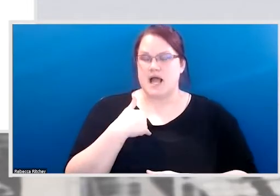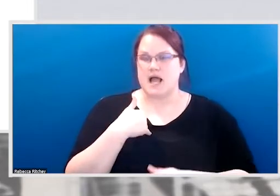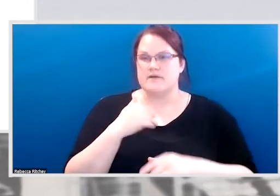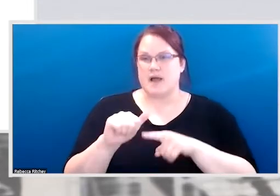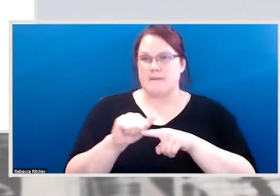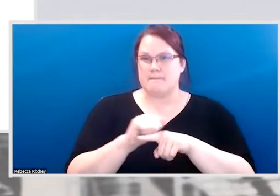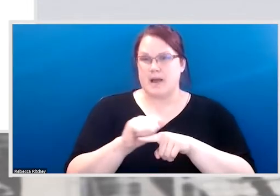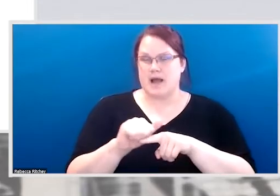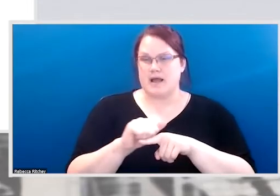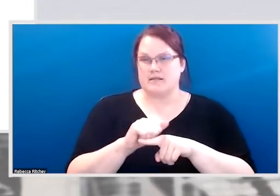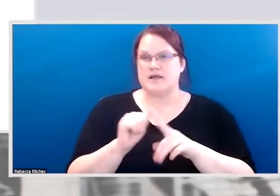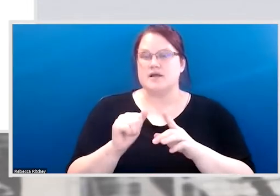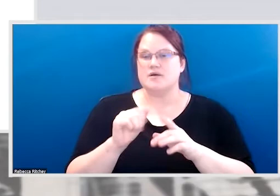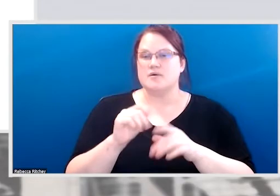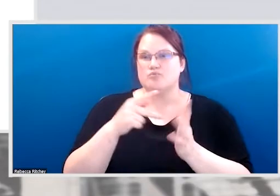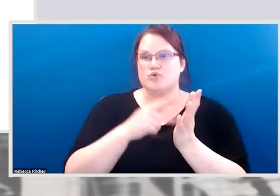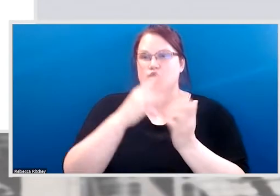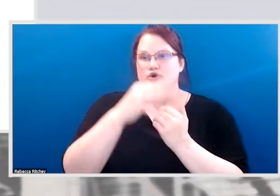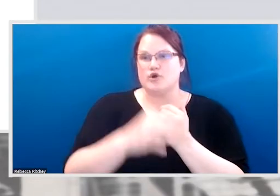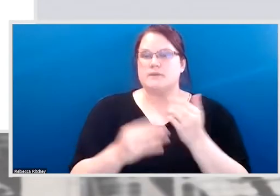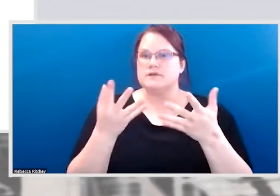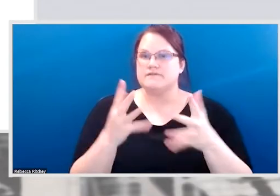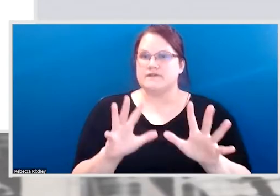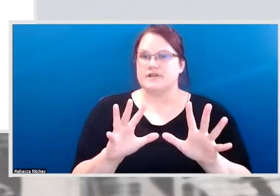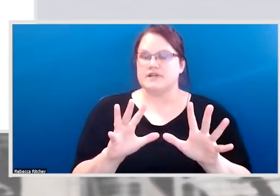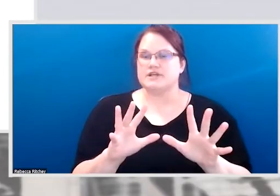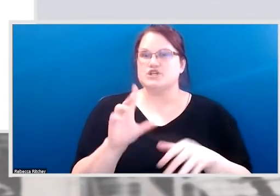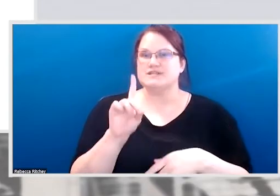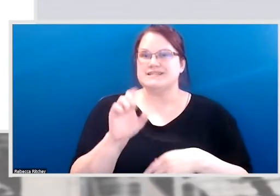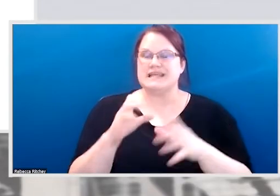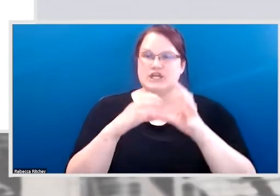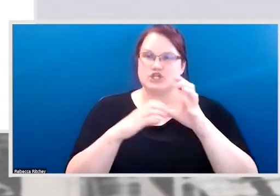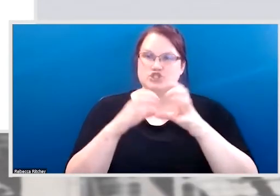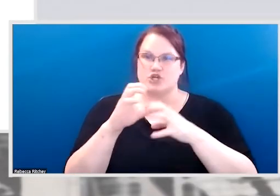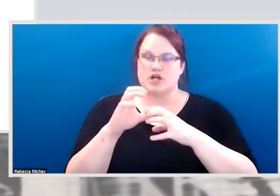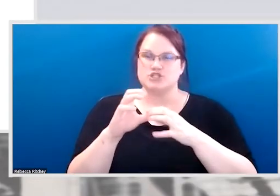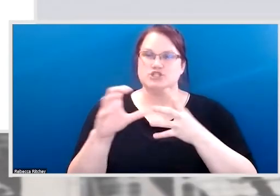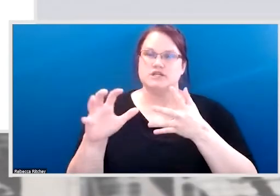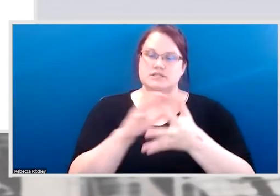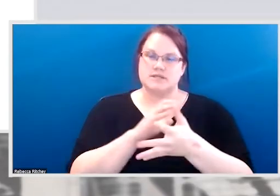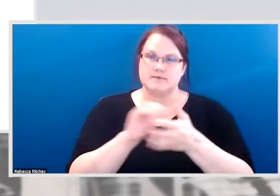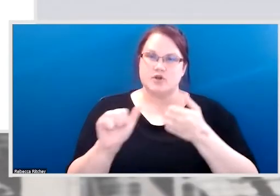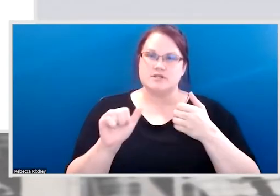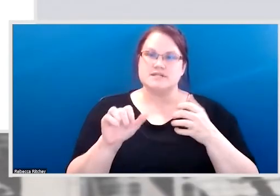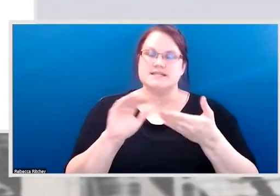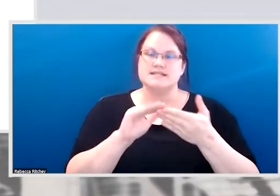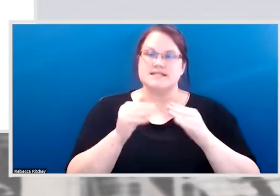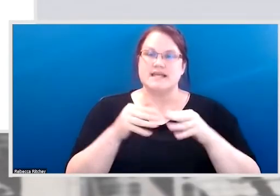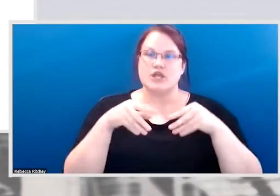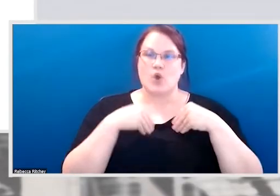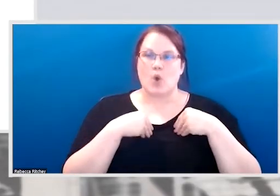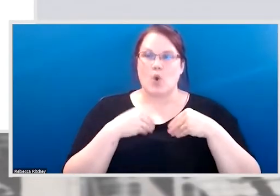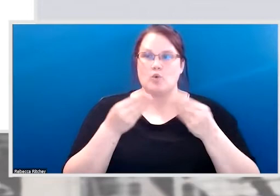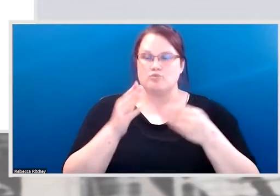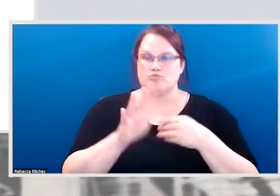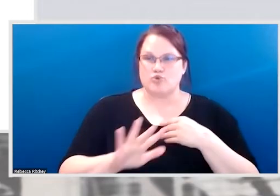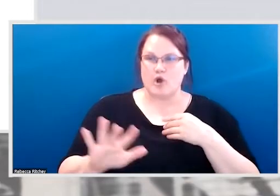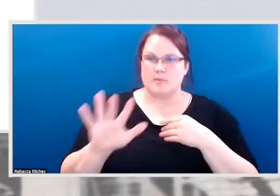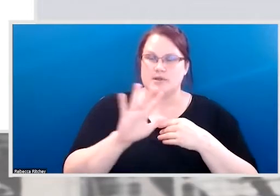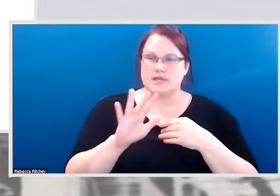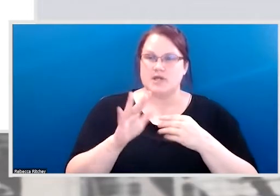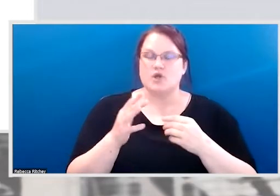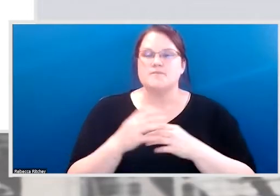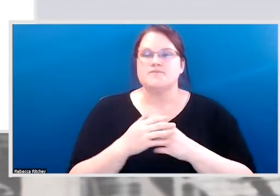with Construction Junction to complete deconstruction demolitions on city-owned properties. Since then, we've performed site visits